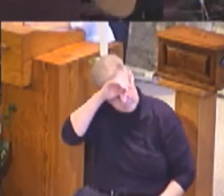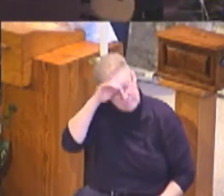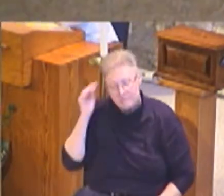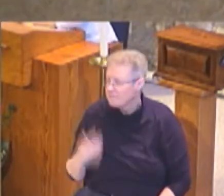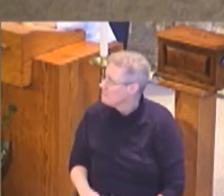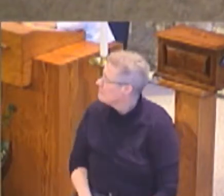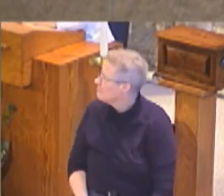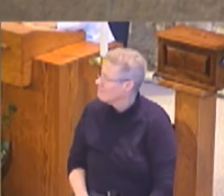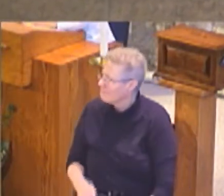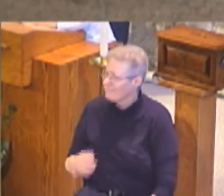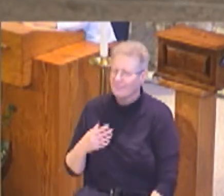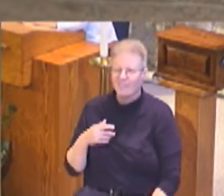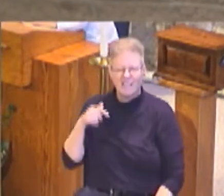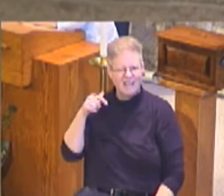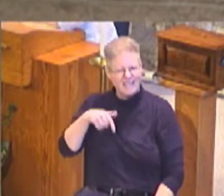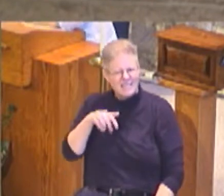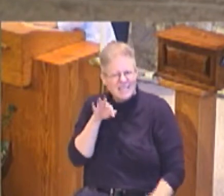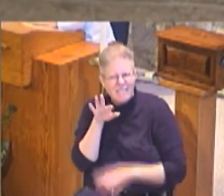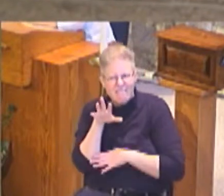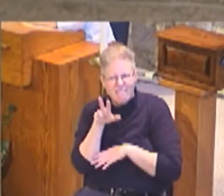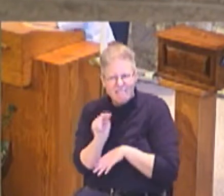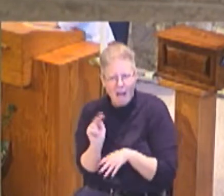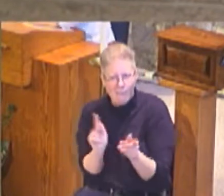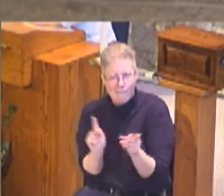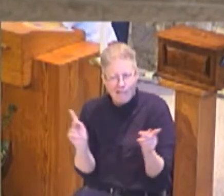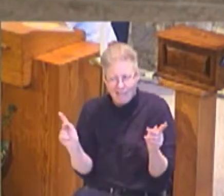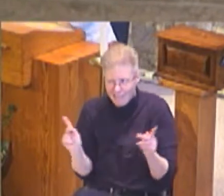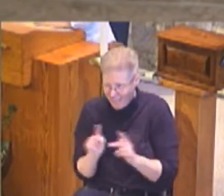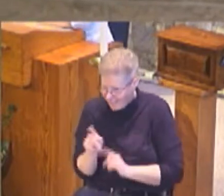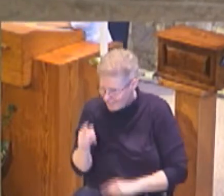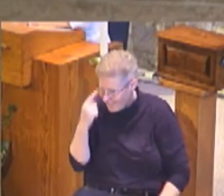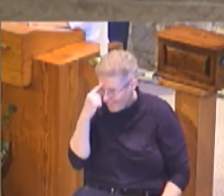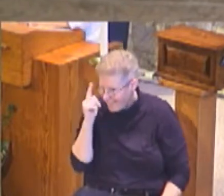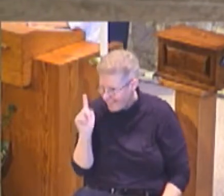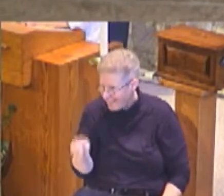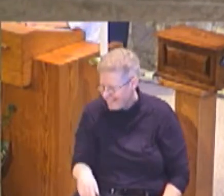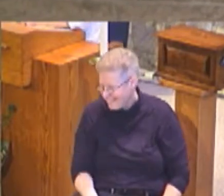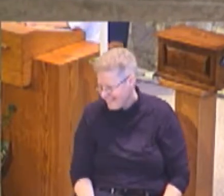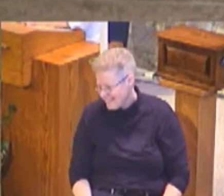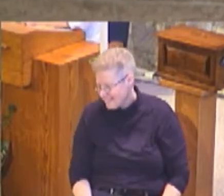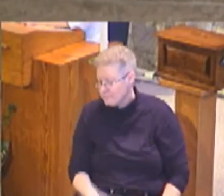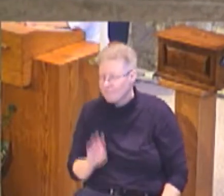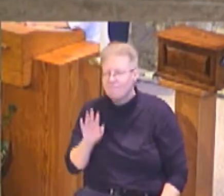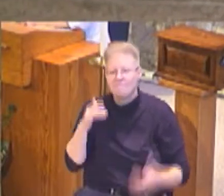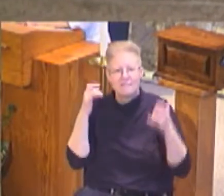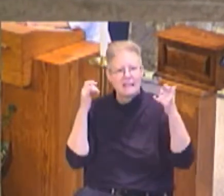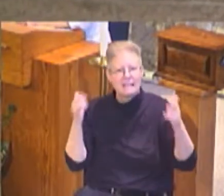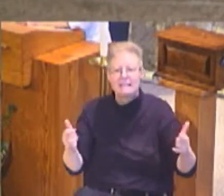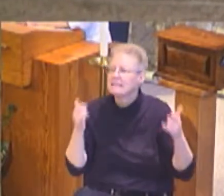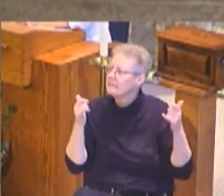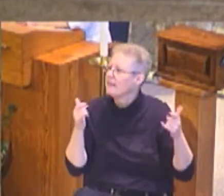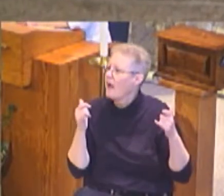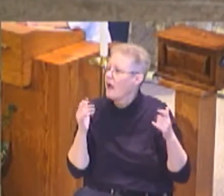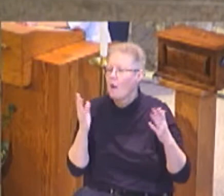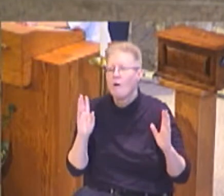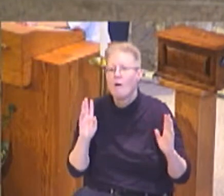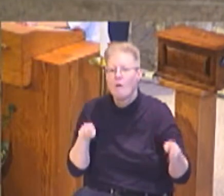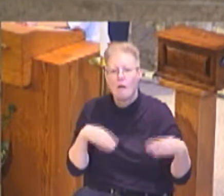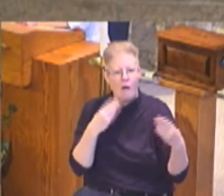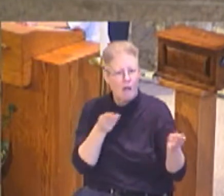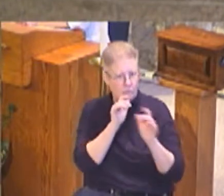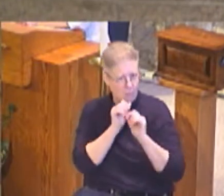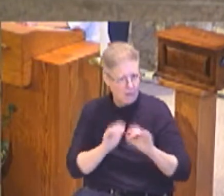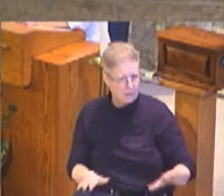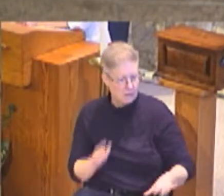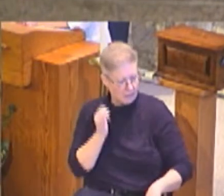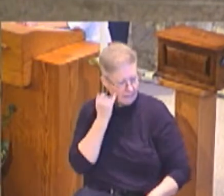A fun place, isn't it? Okay, now it's time for our offertory blessing. So if you have been